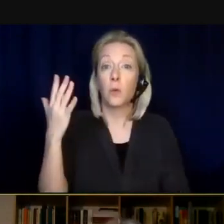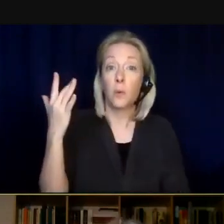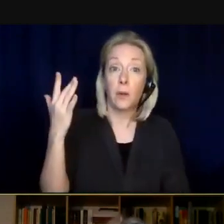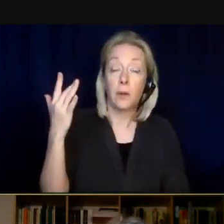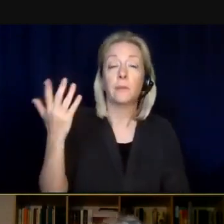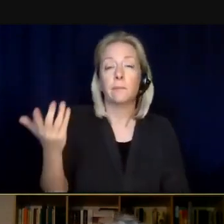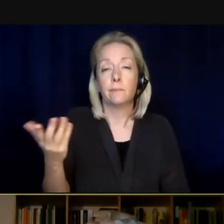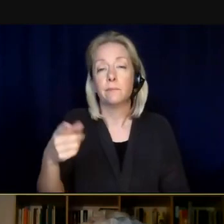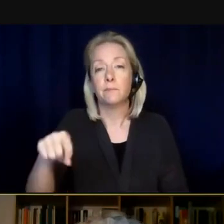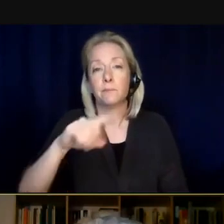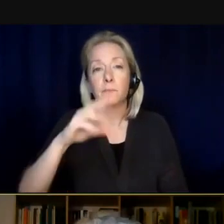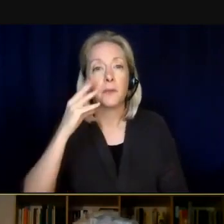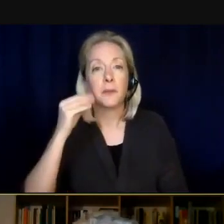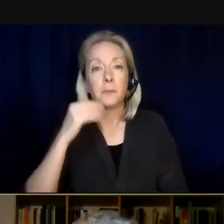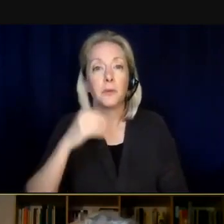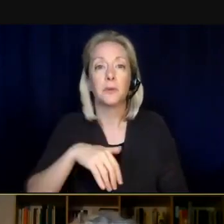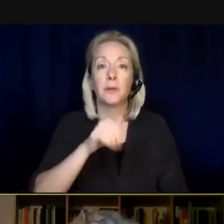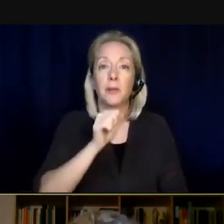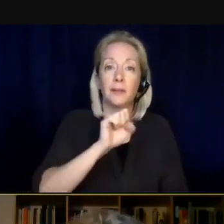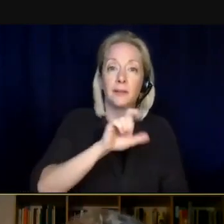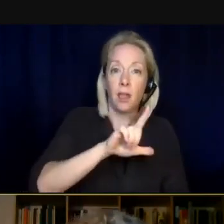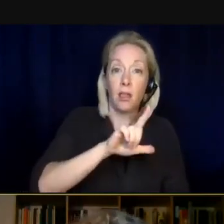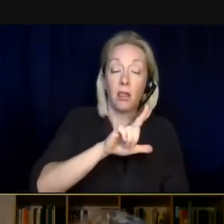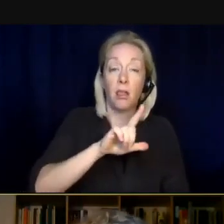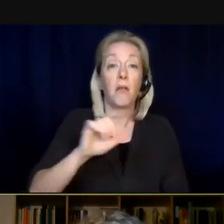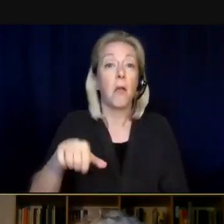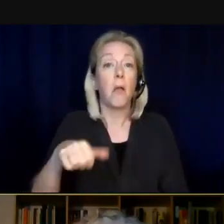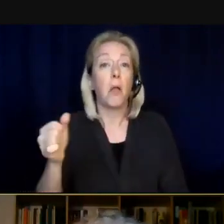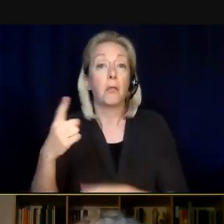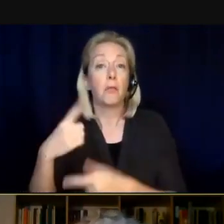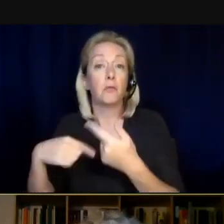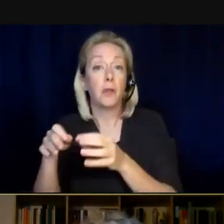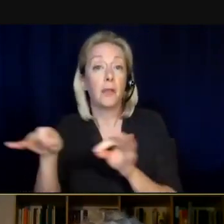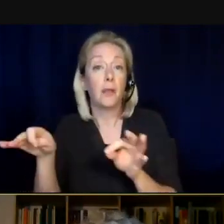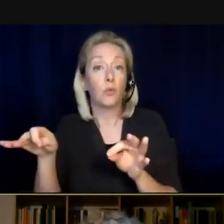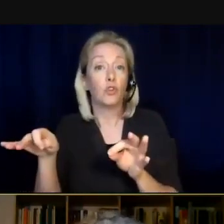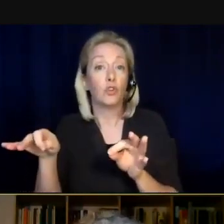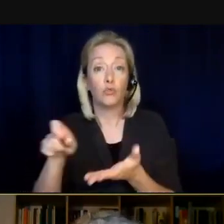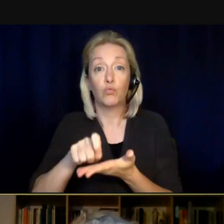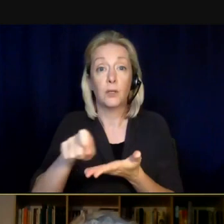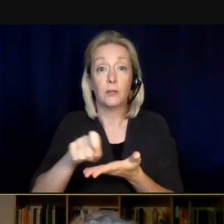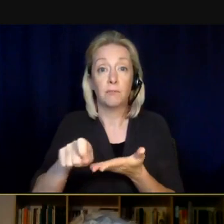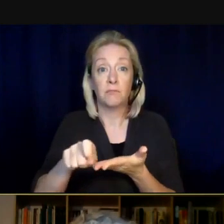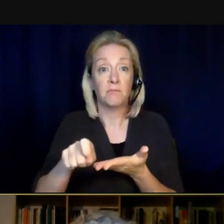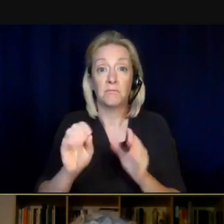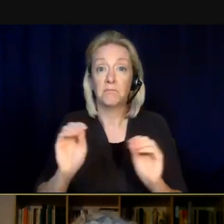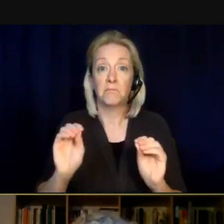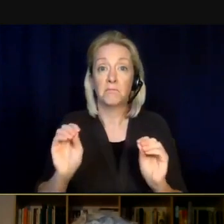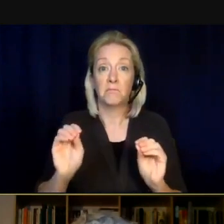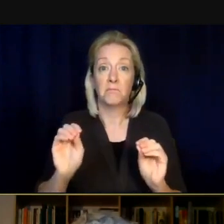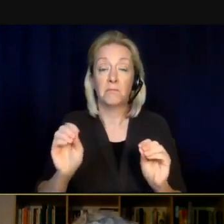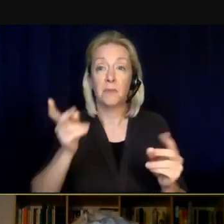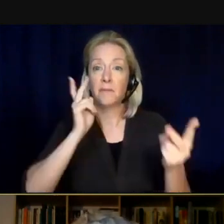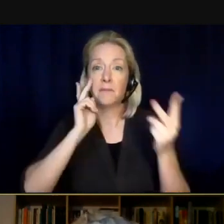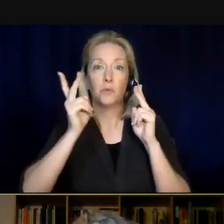that ASL and most sign languages are not written. And so the only way